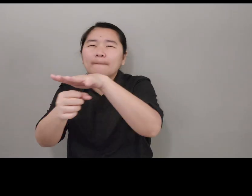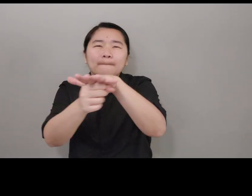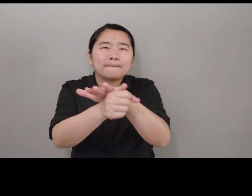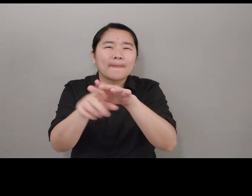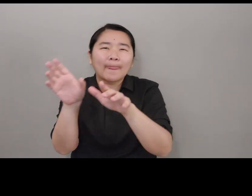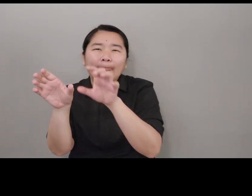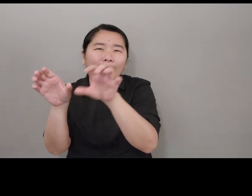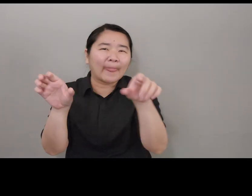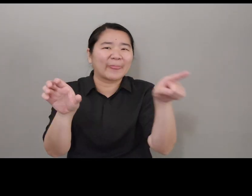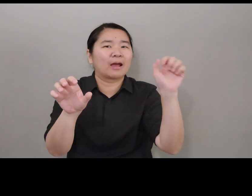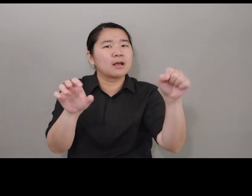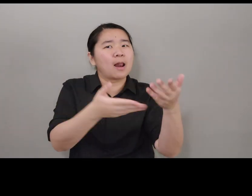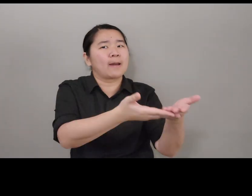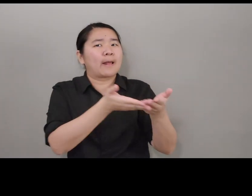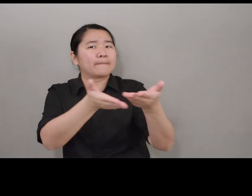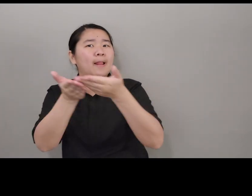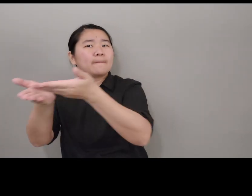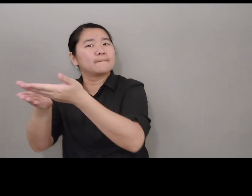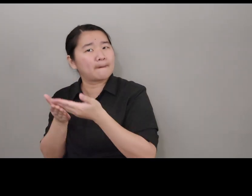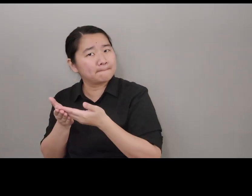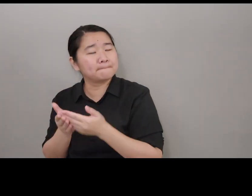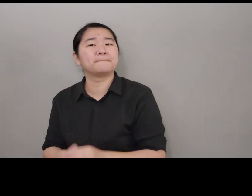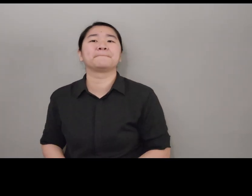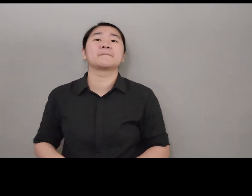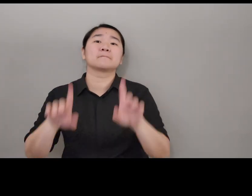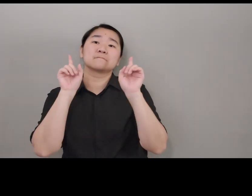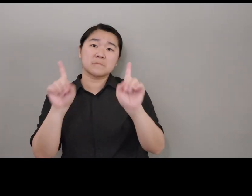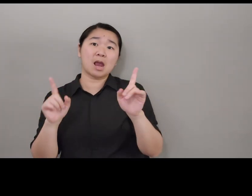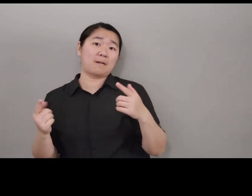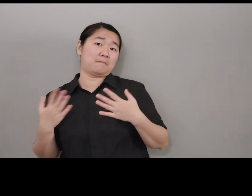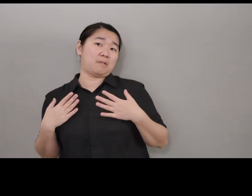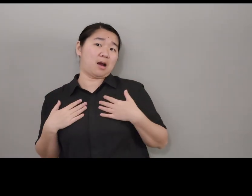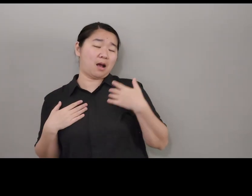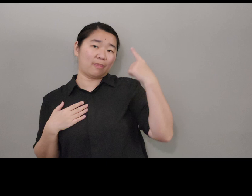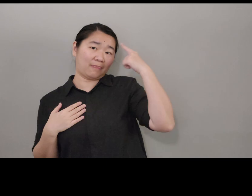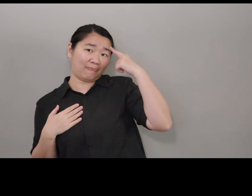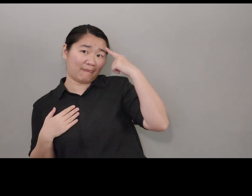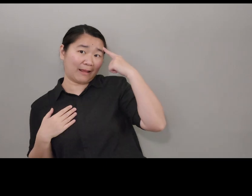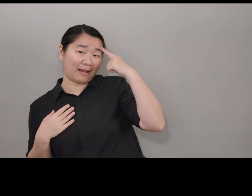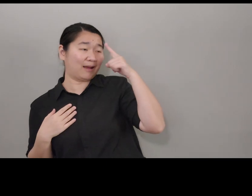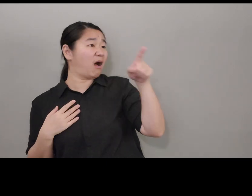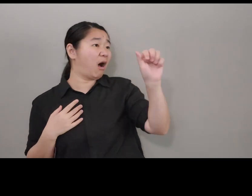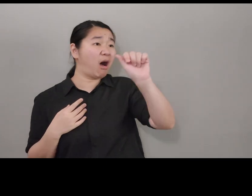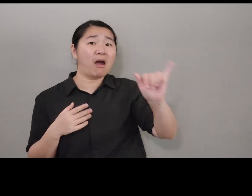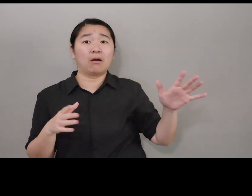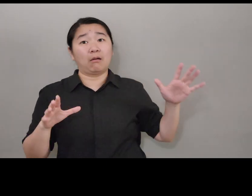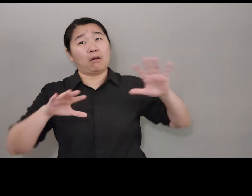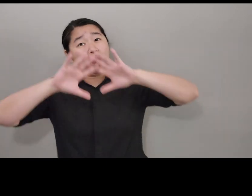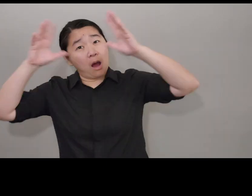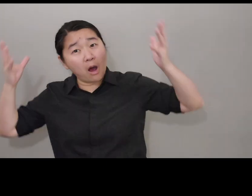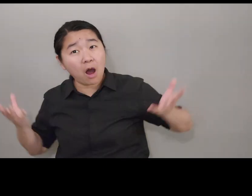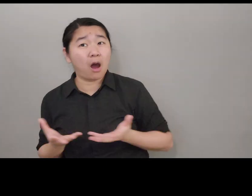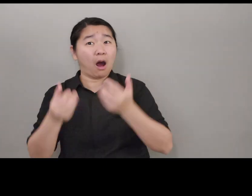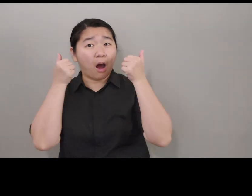AI is yet not ready to do an entire automated test for you. So that's where you use these AI